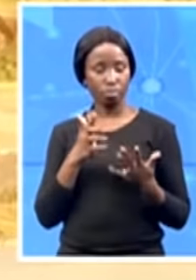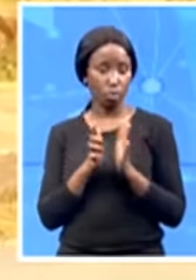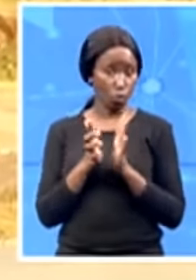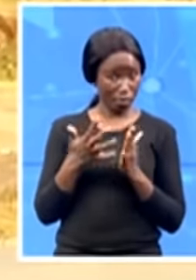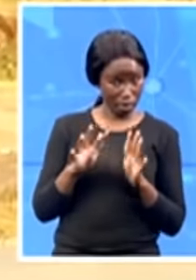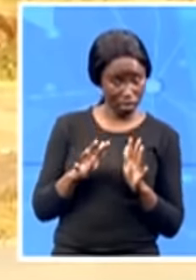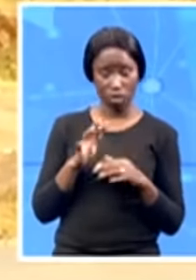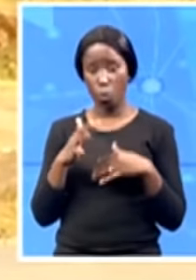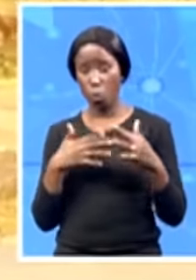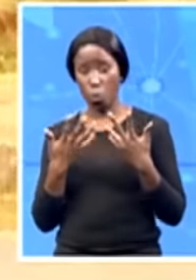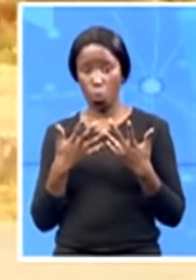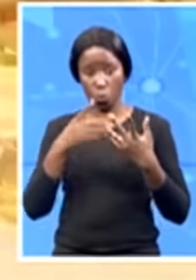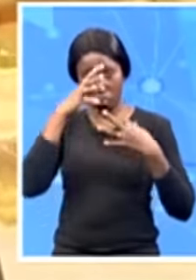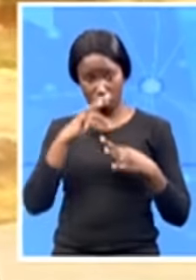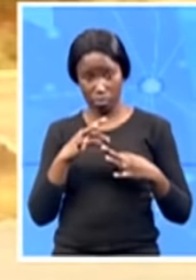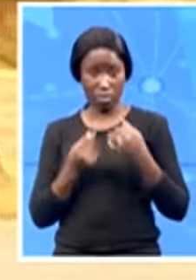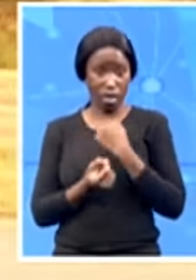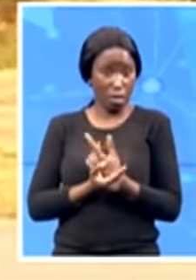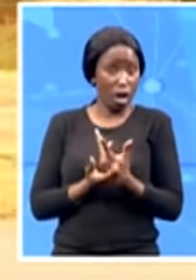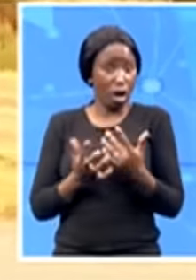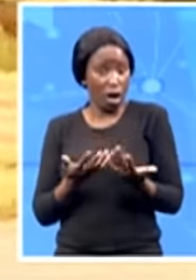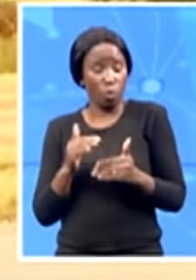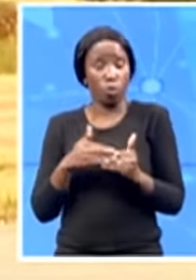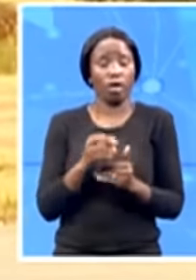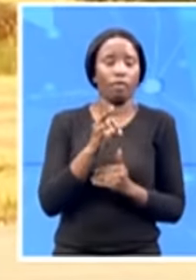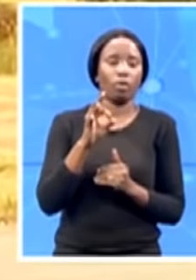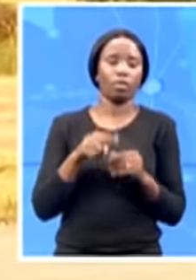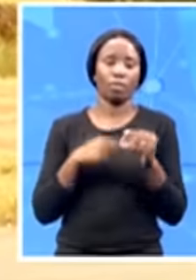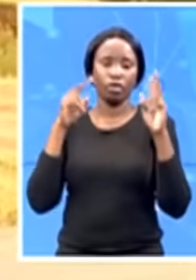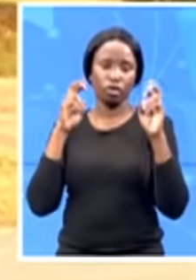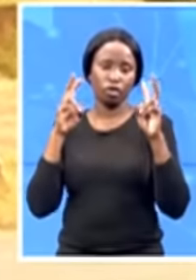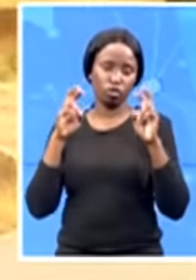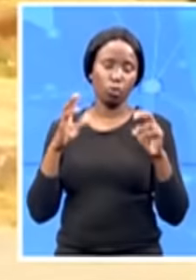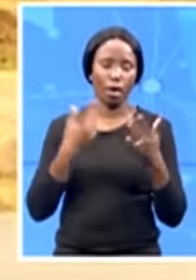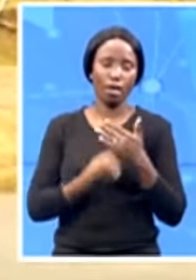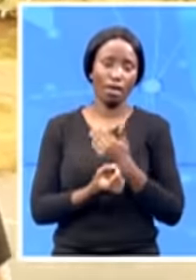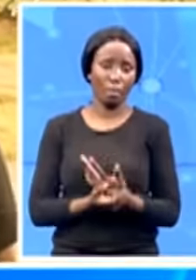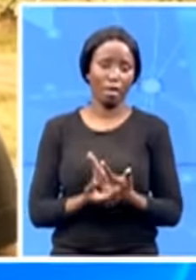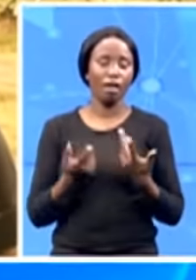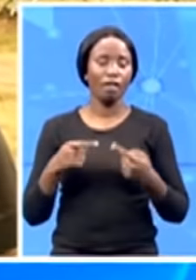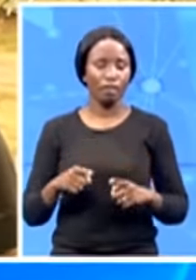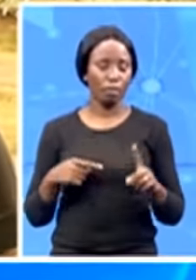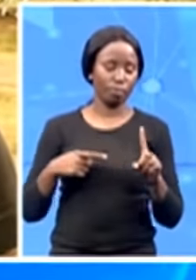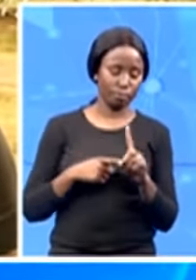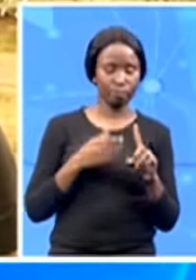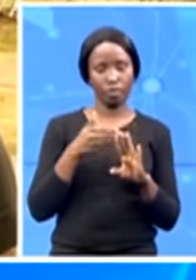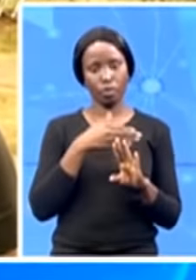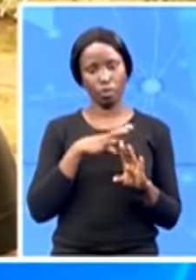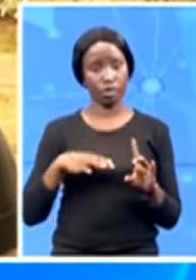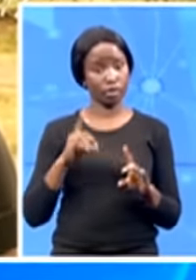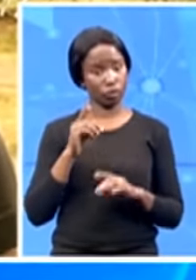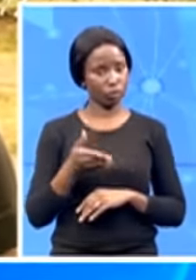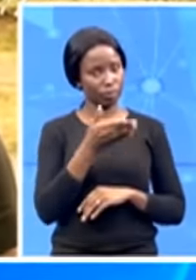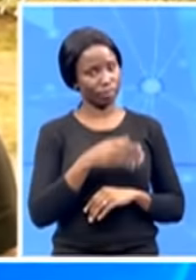way forward with regards to what is going to happen with the former president? Desiree? And I just want to take you back to